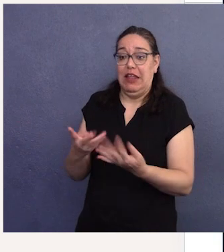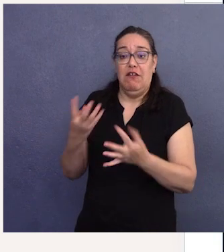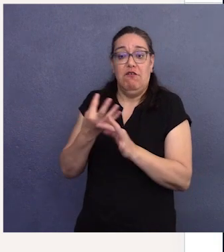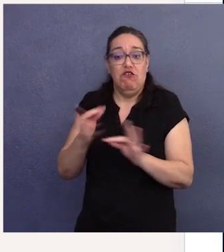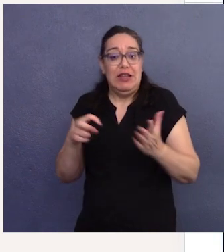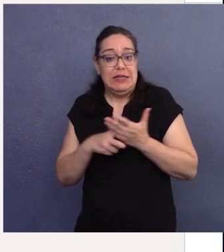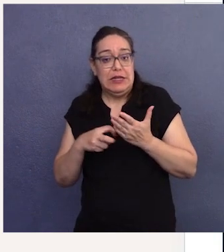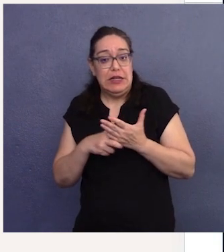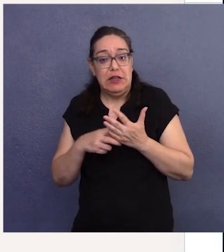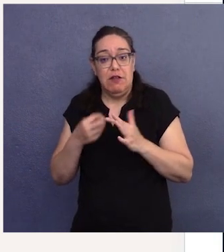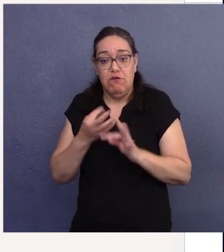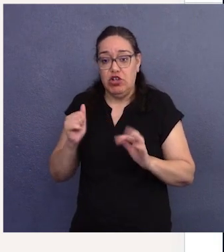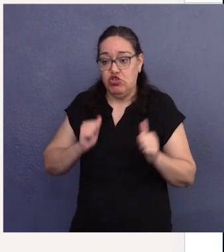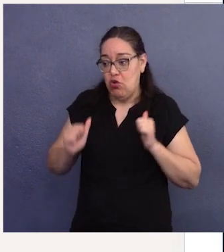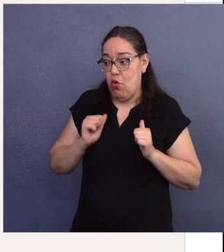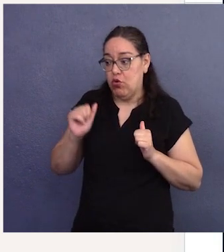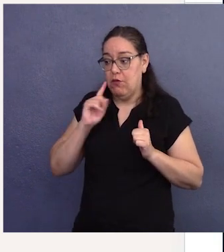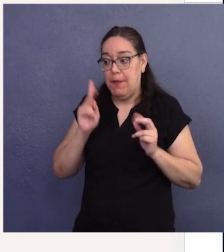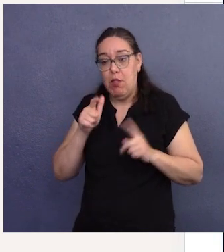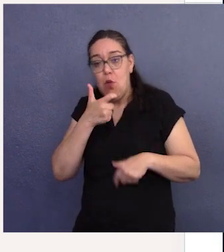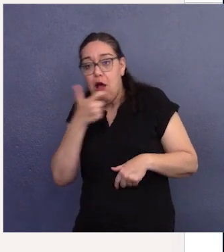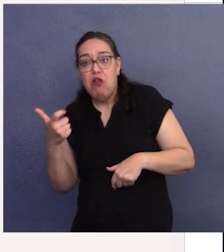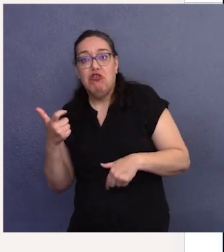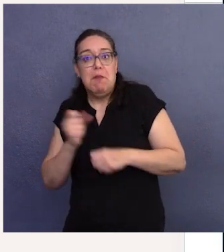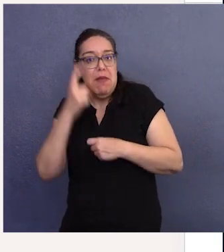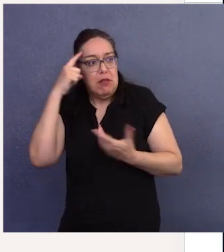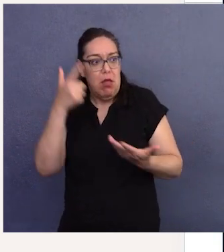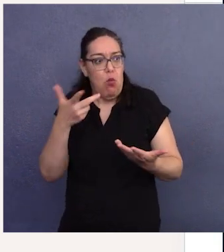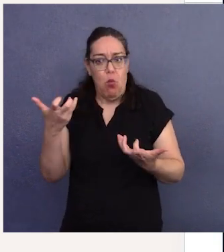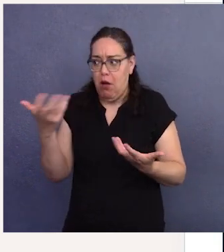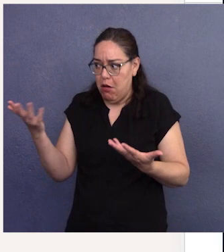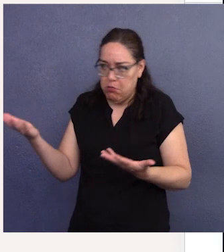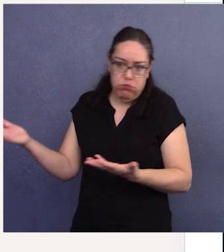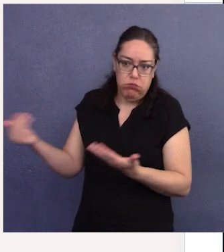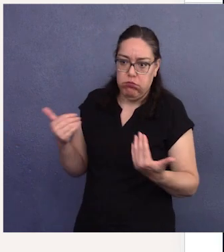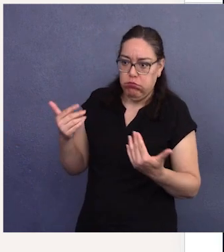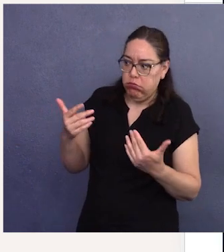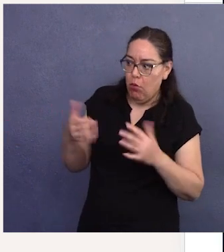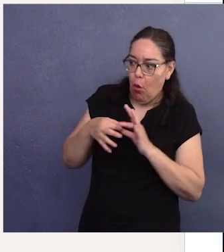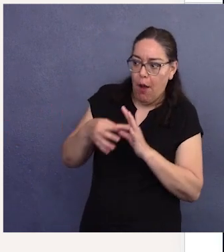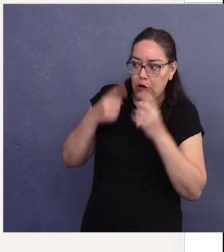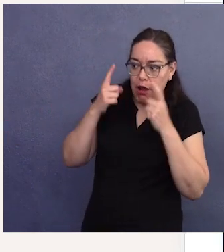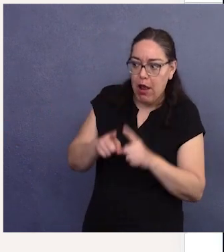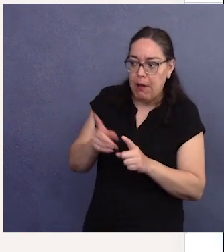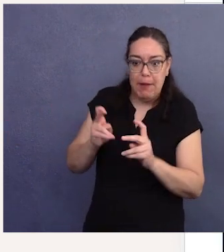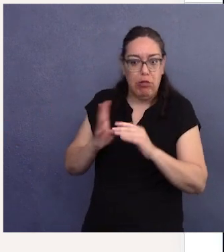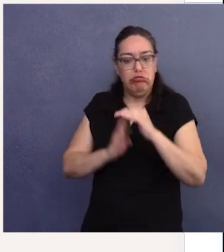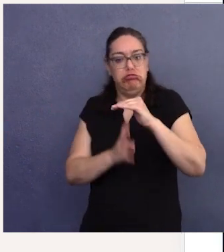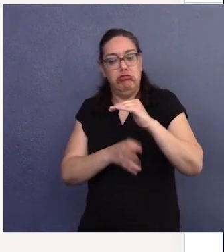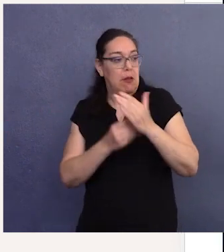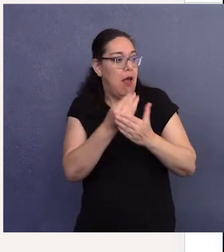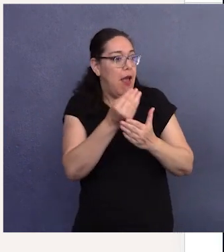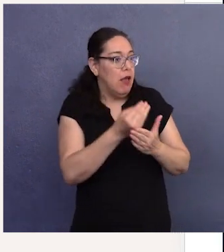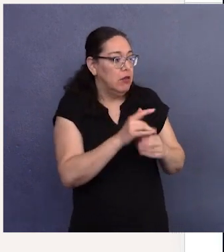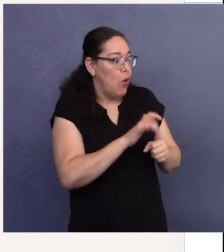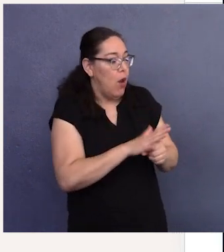that people are going to watch, then I think that, you know, it makes sense that they would want to like cooperate. So then I think like most of our